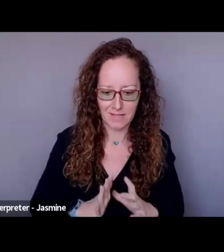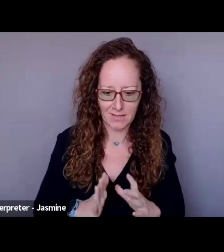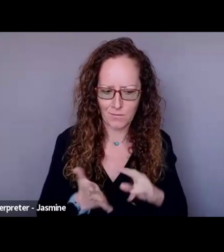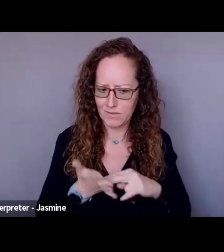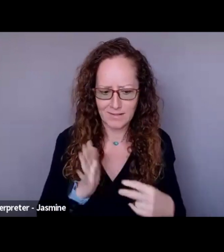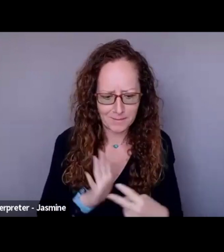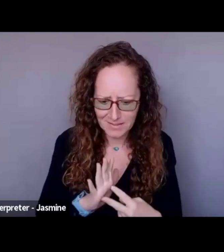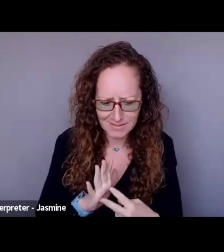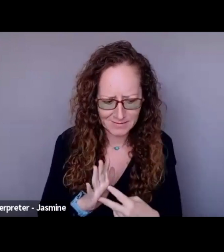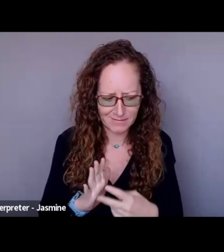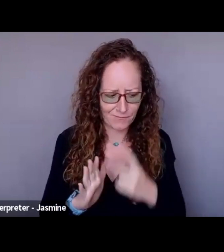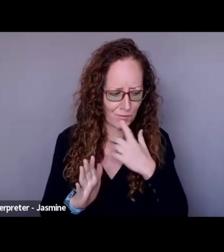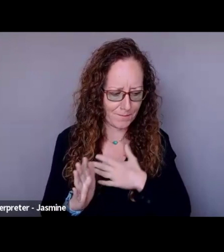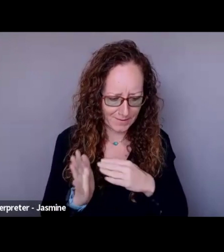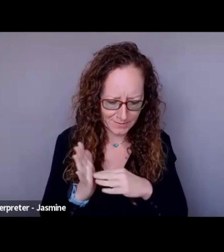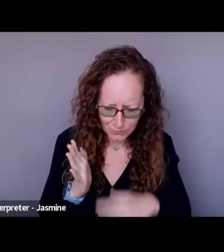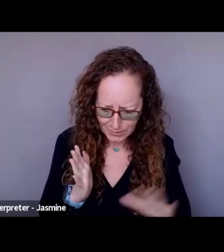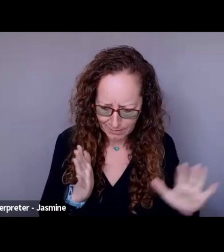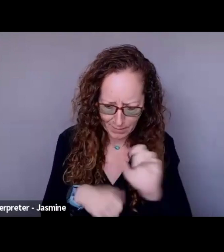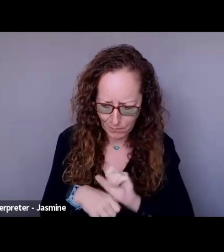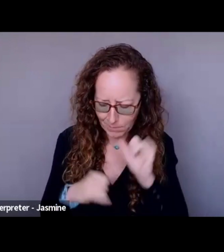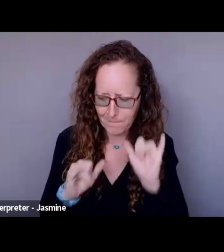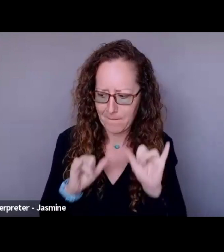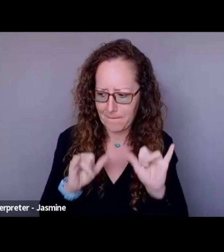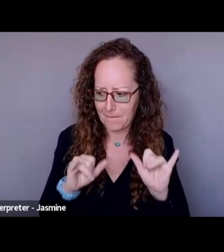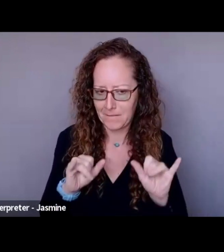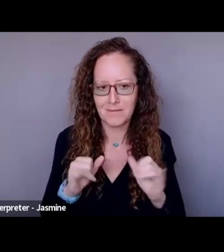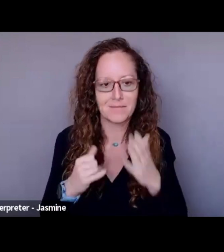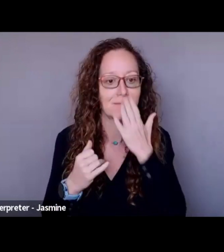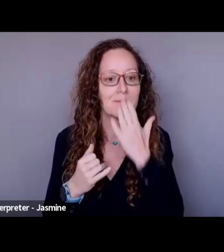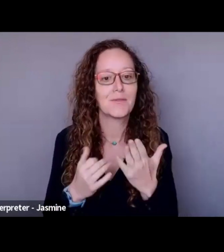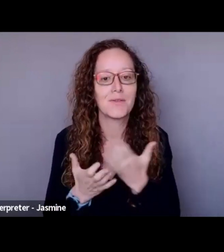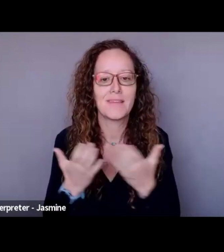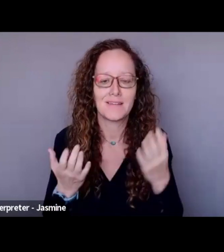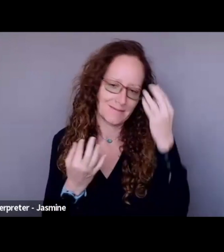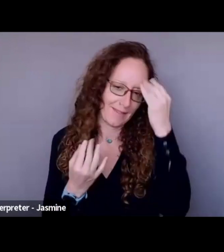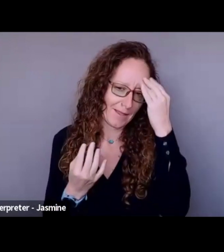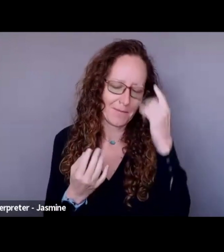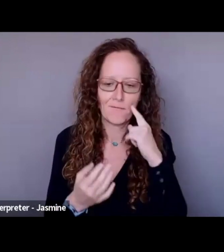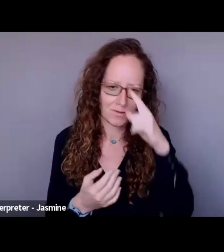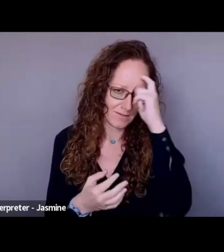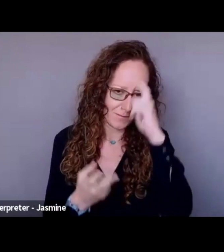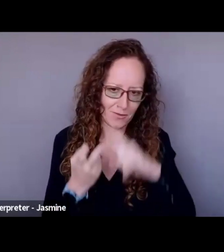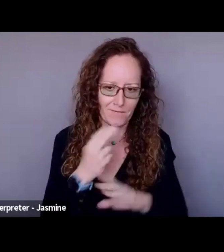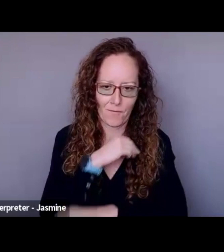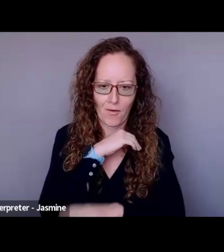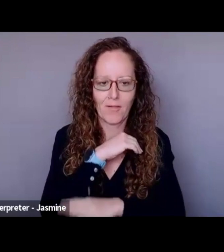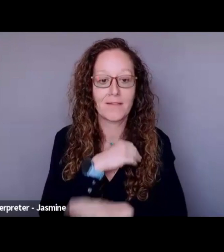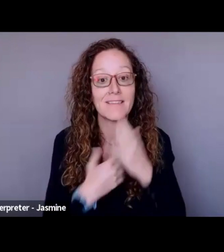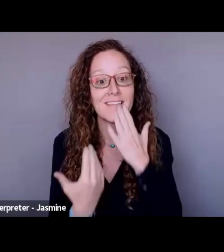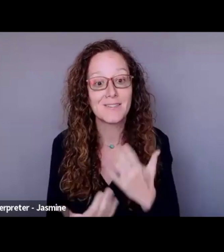for my students and their work. Good things to think about for the summer and fall terms. So thank